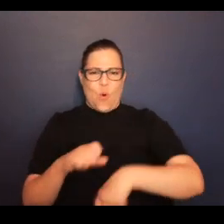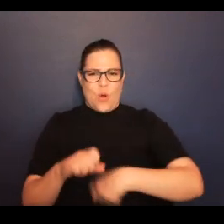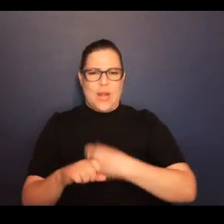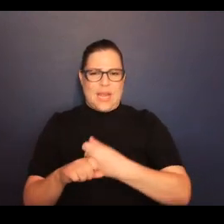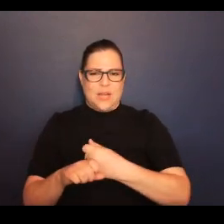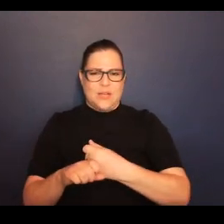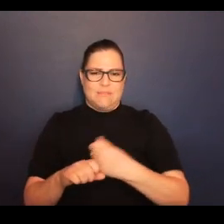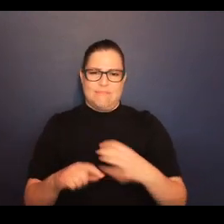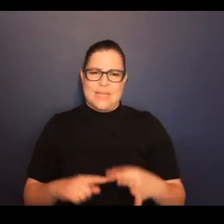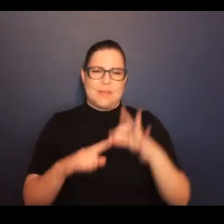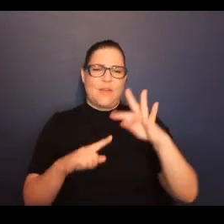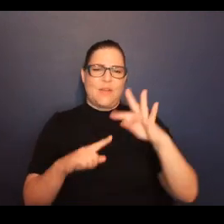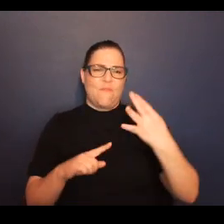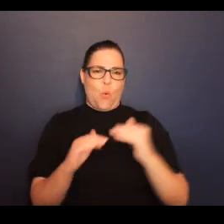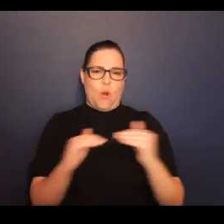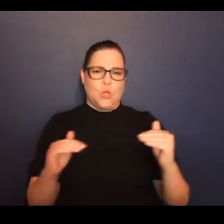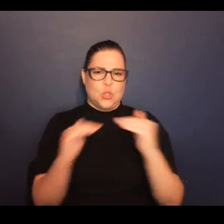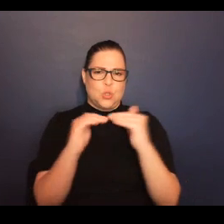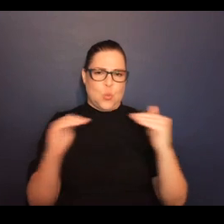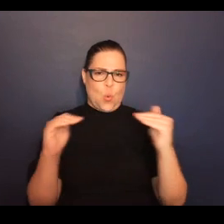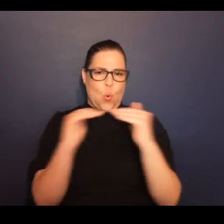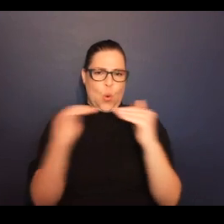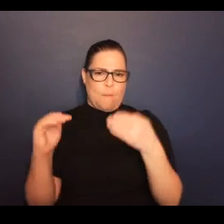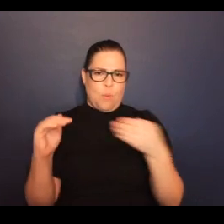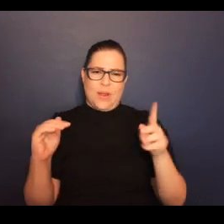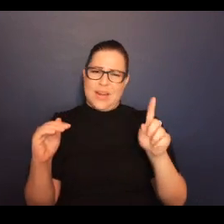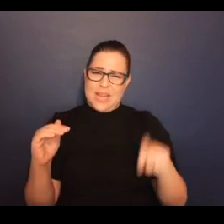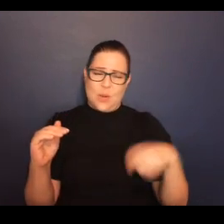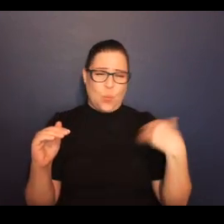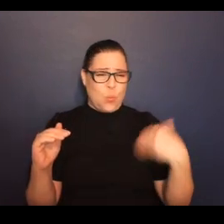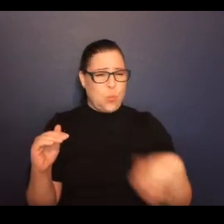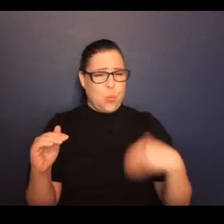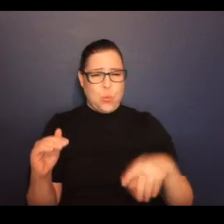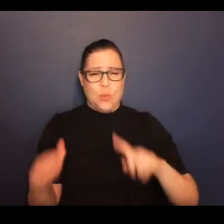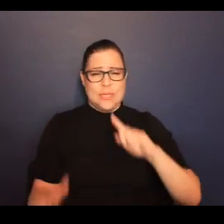four-story ones in Boynton Beach, that need serious